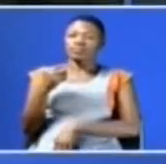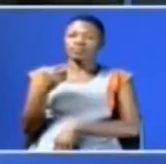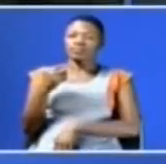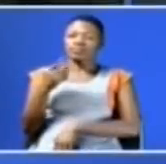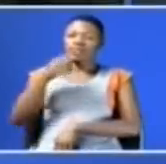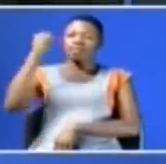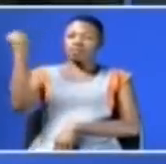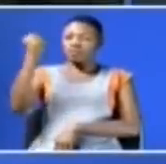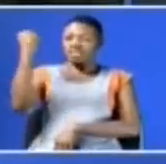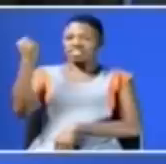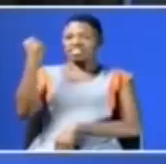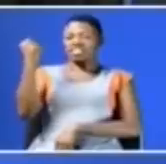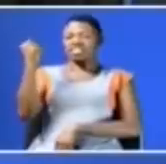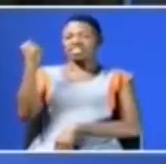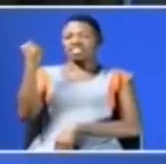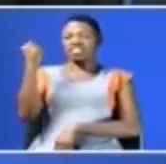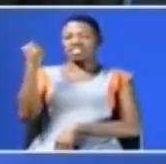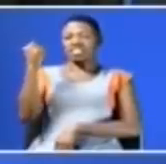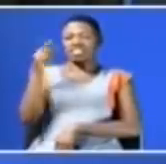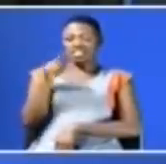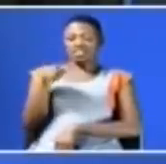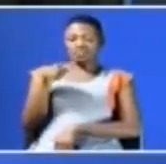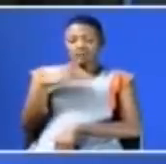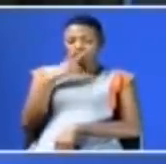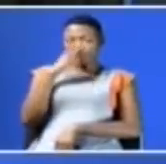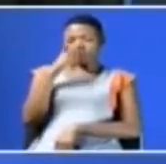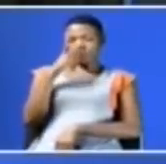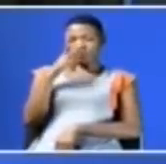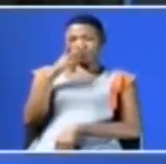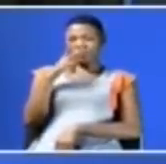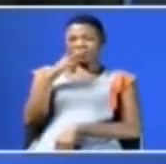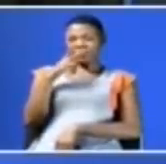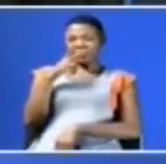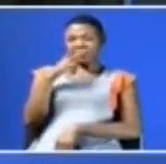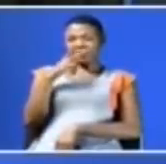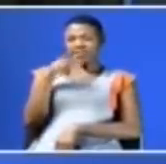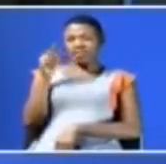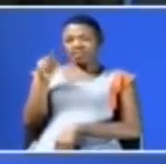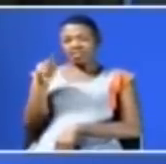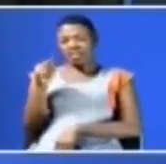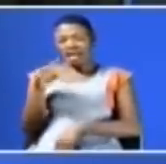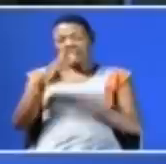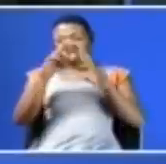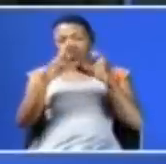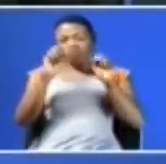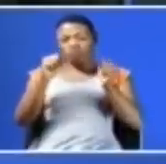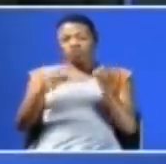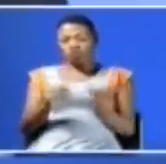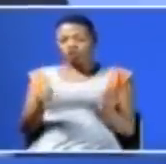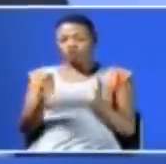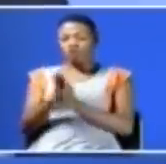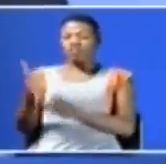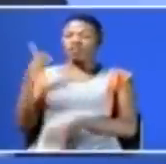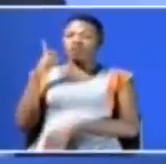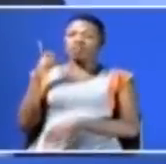been disingenuous in that, in your view, these are issues that can be canvassed with the laws we have right now, and these are some of the things